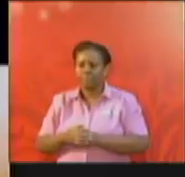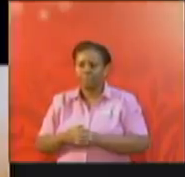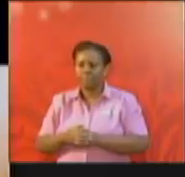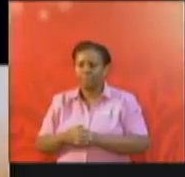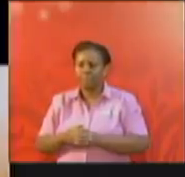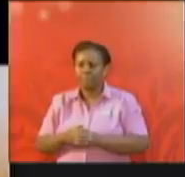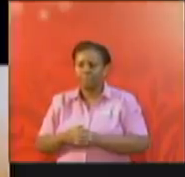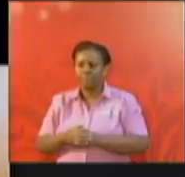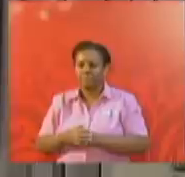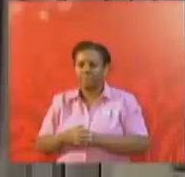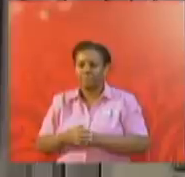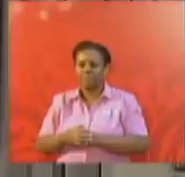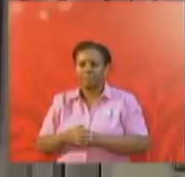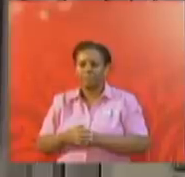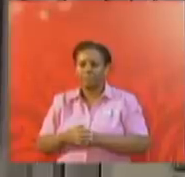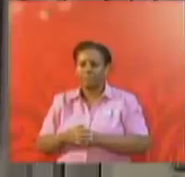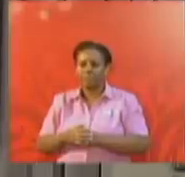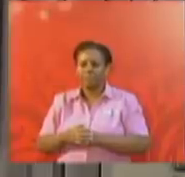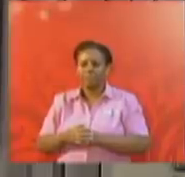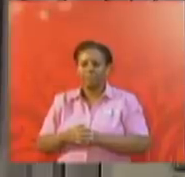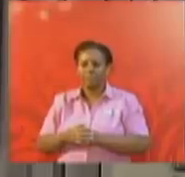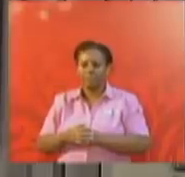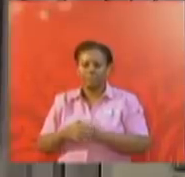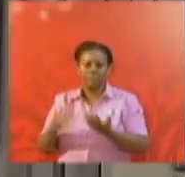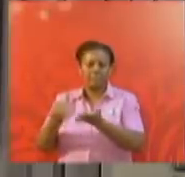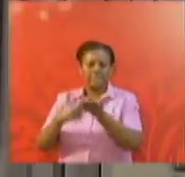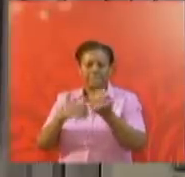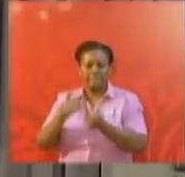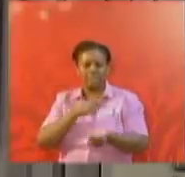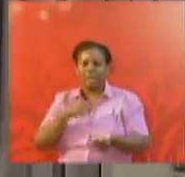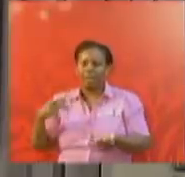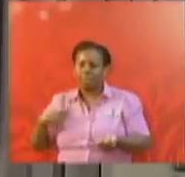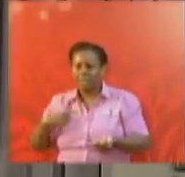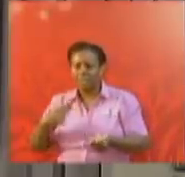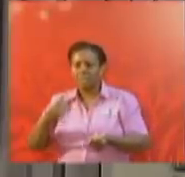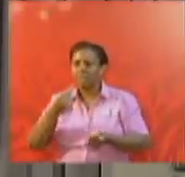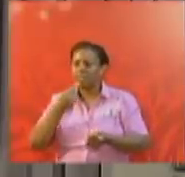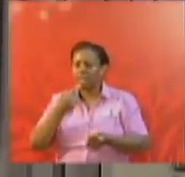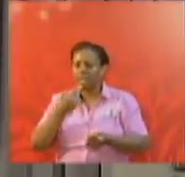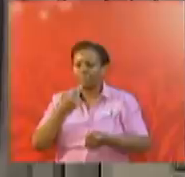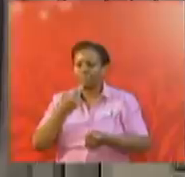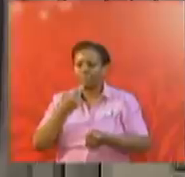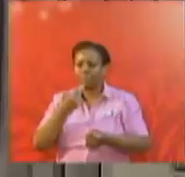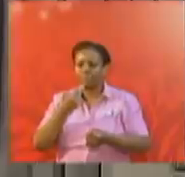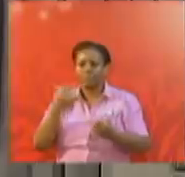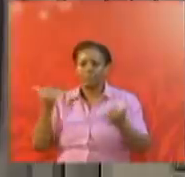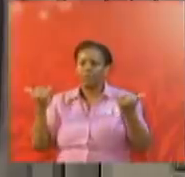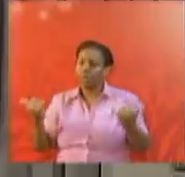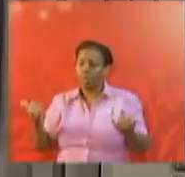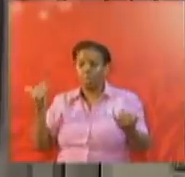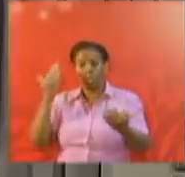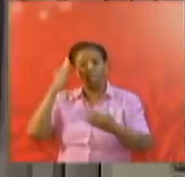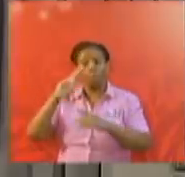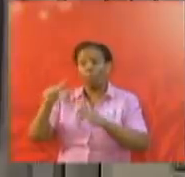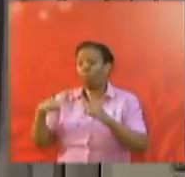happening? So thank you for the question. So we did indicate that the Attorney General is looking at it. I have no timeline for that. But